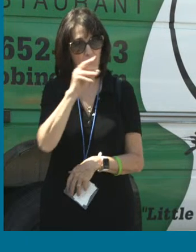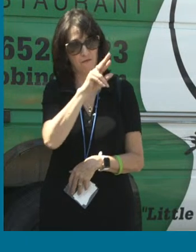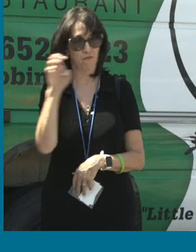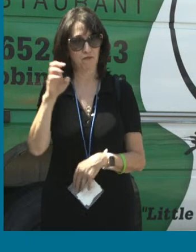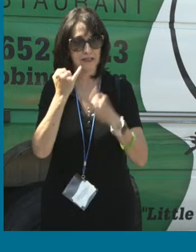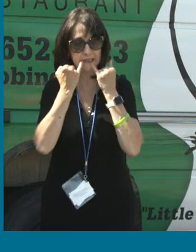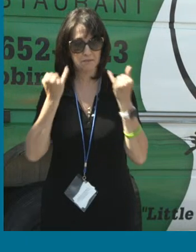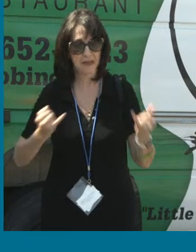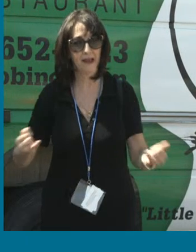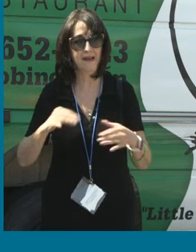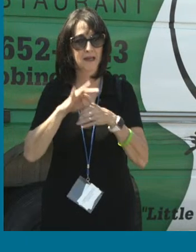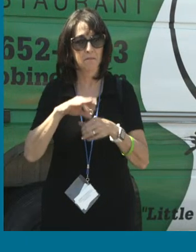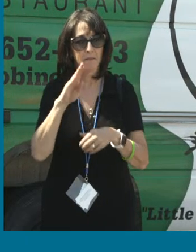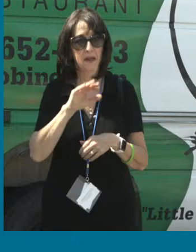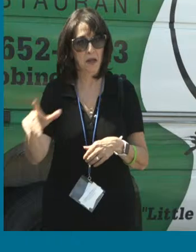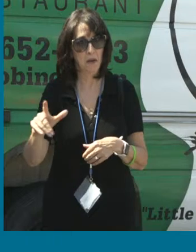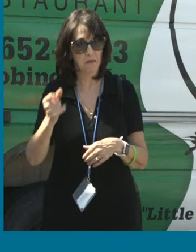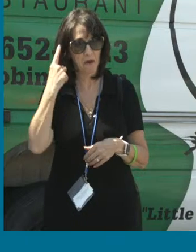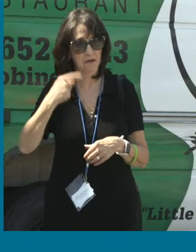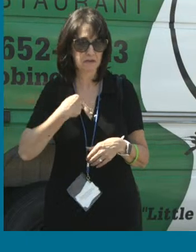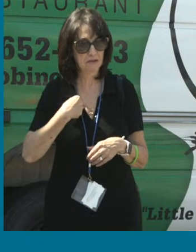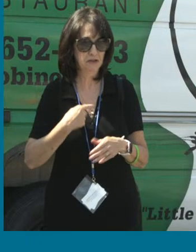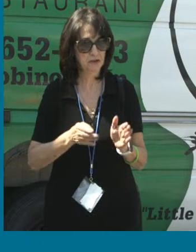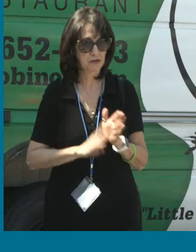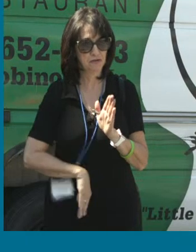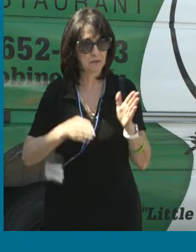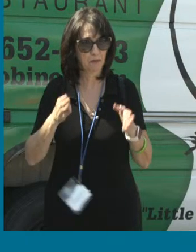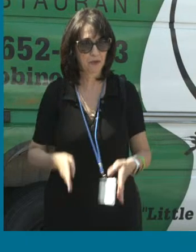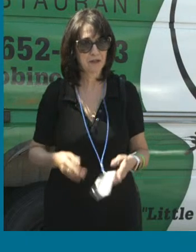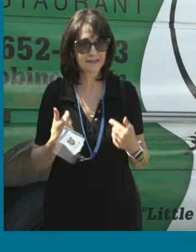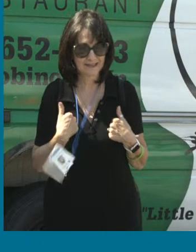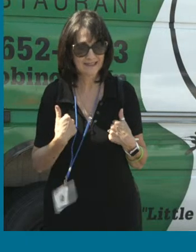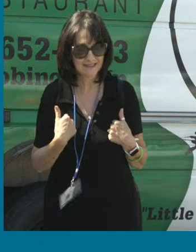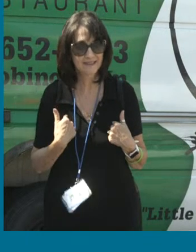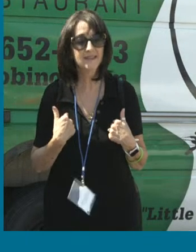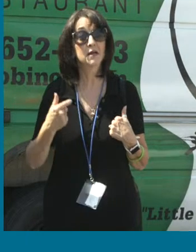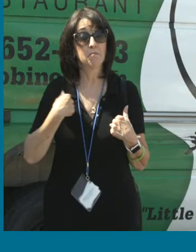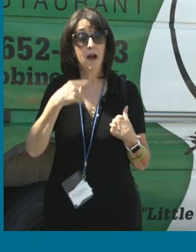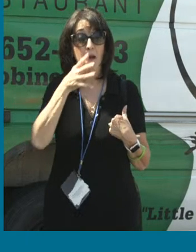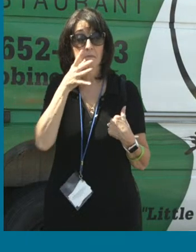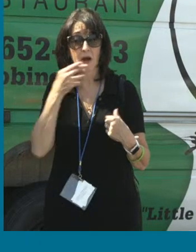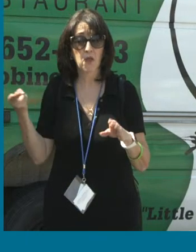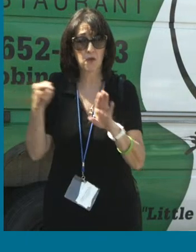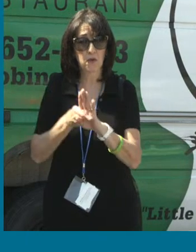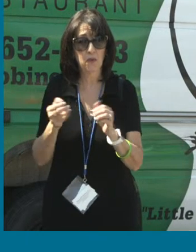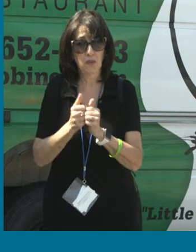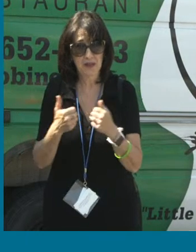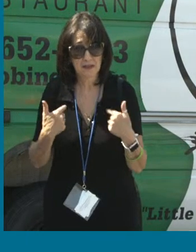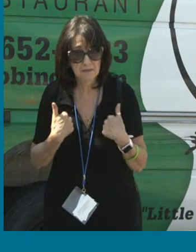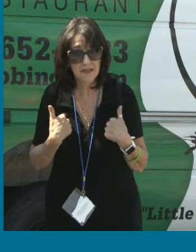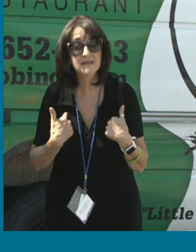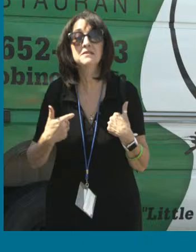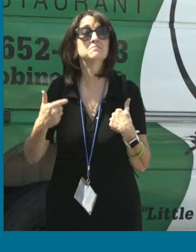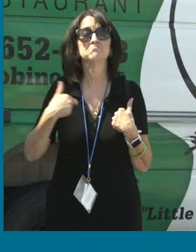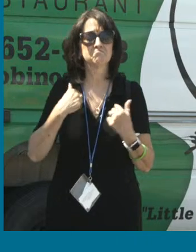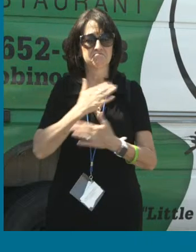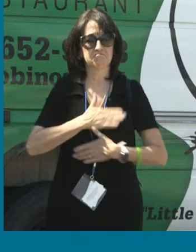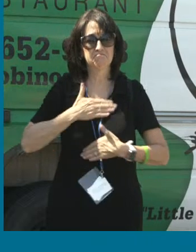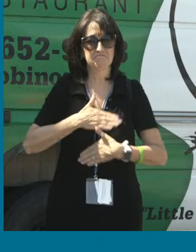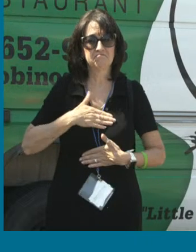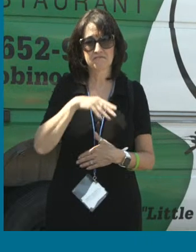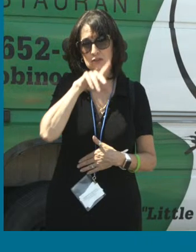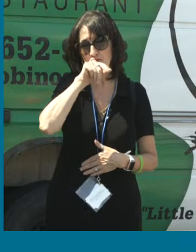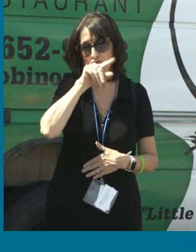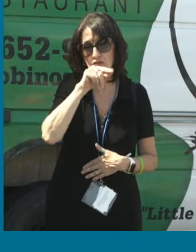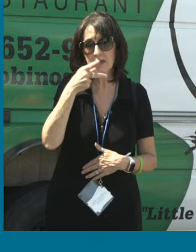dinner. My mom had that. She's 90 years old, wanted to come out with me. I had the chicken parmesan, which